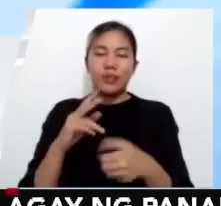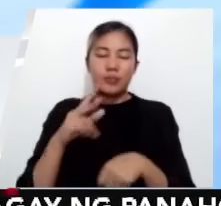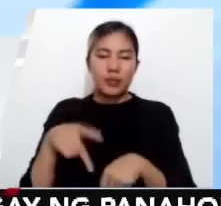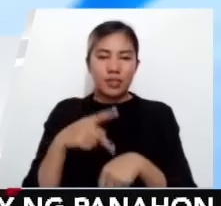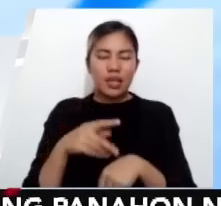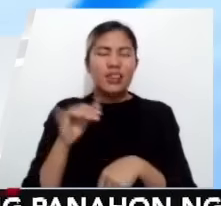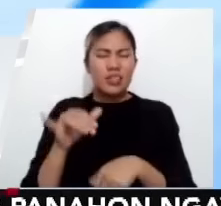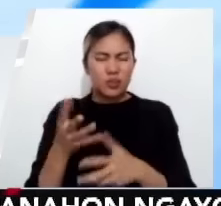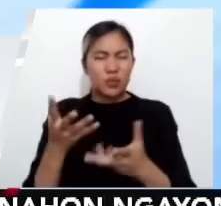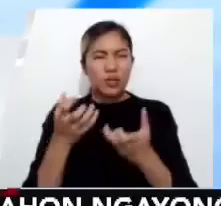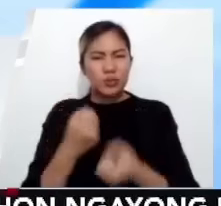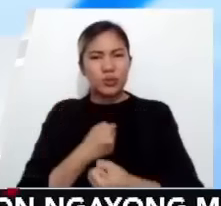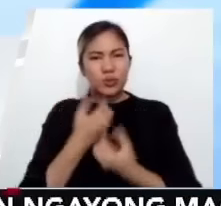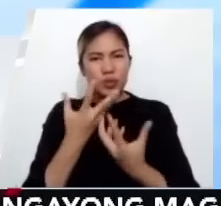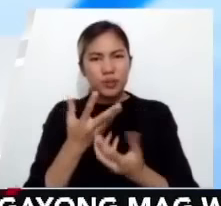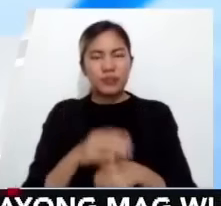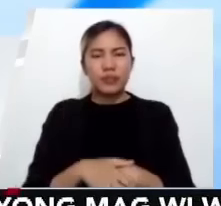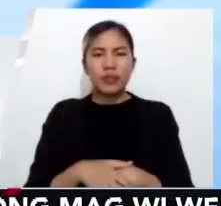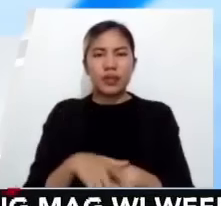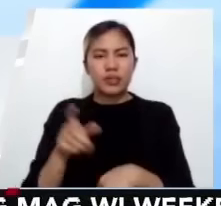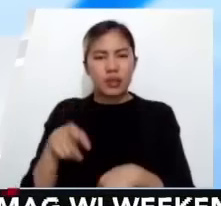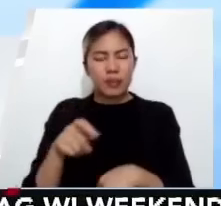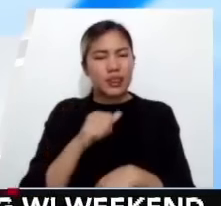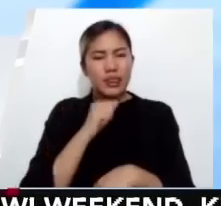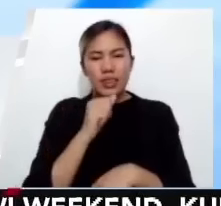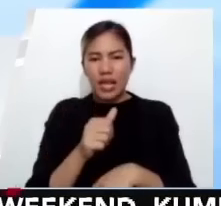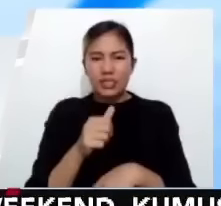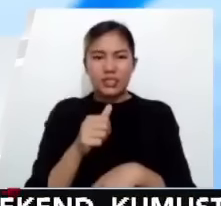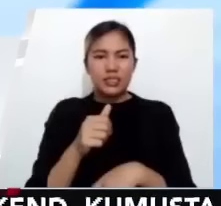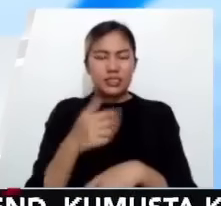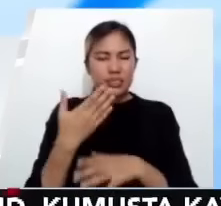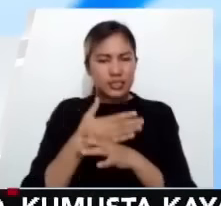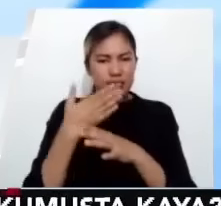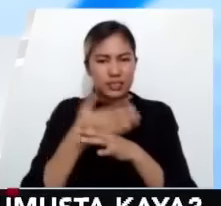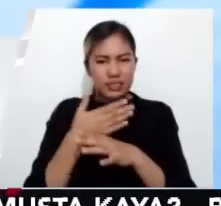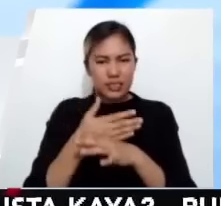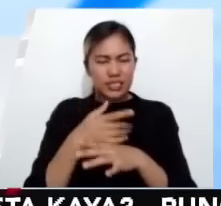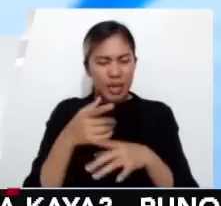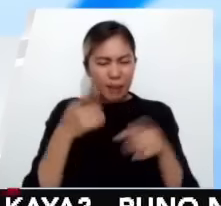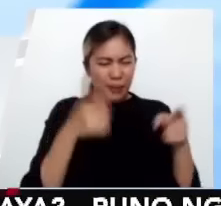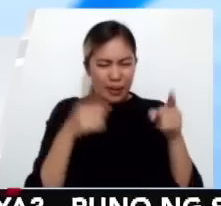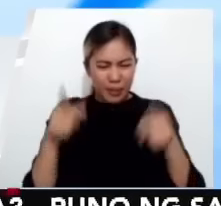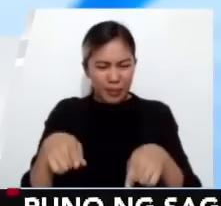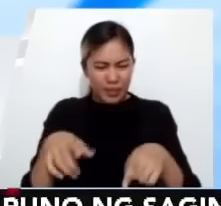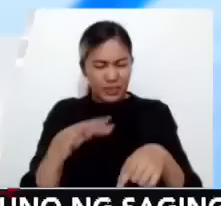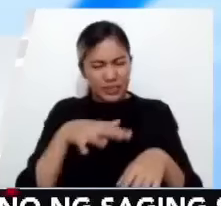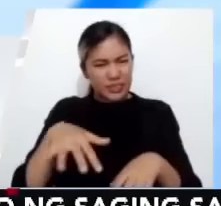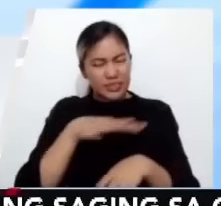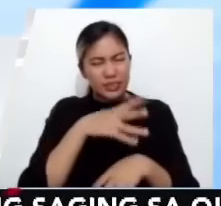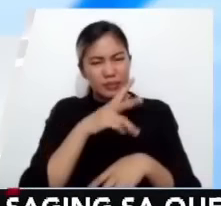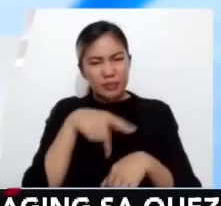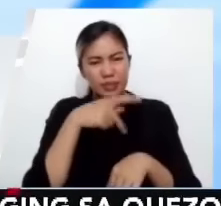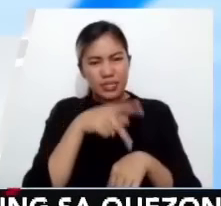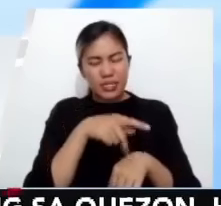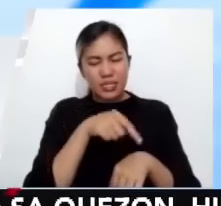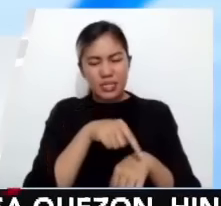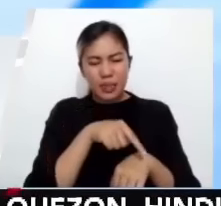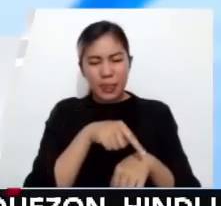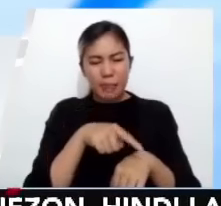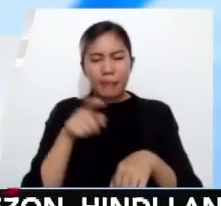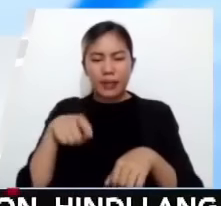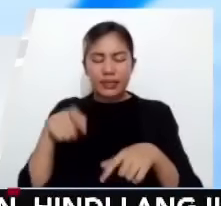talaga hindi po tayo masway dito po with the noise that is happening all around us. And let us still look at the bigger picture. Let us